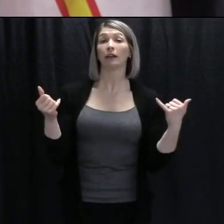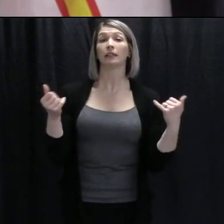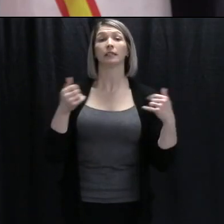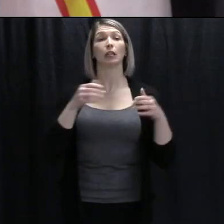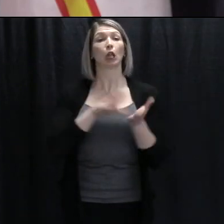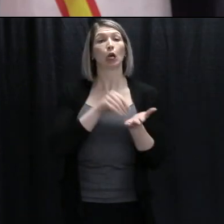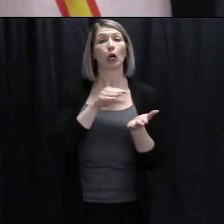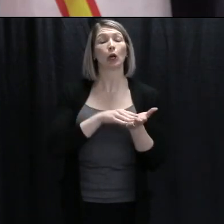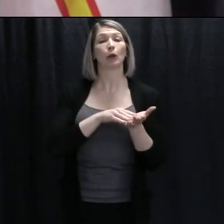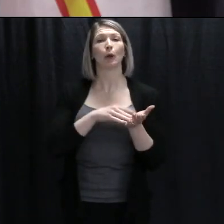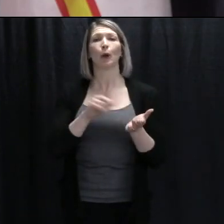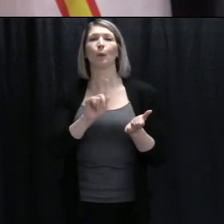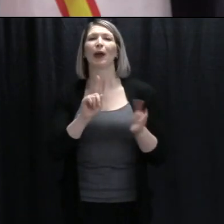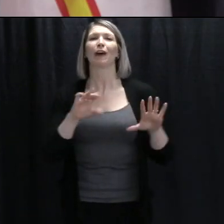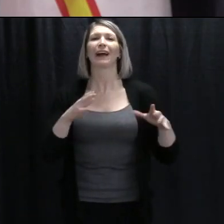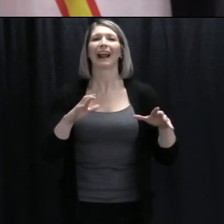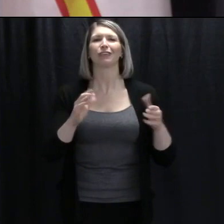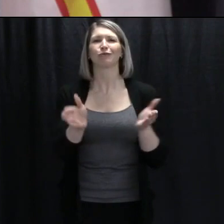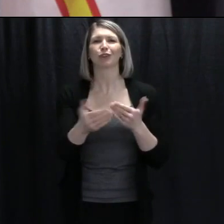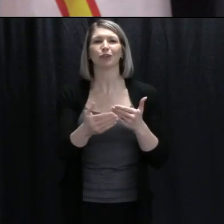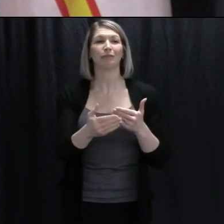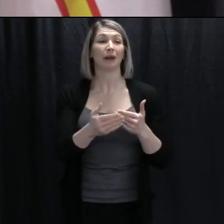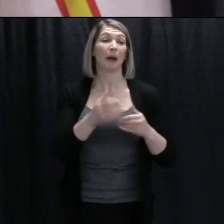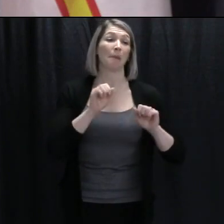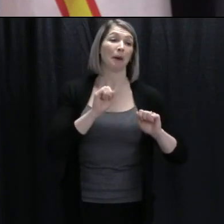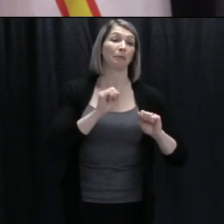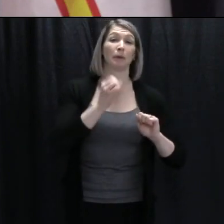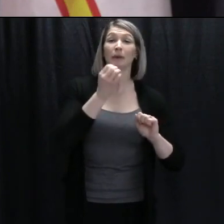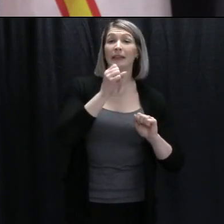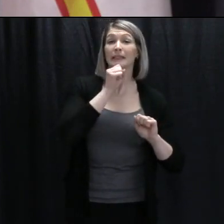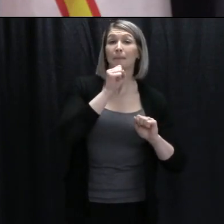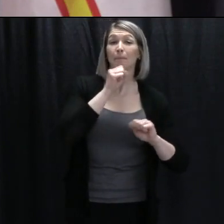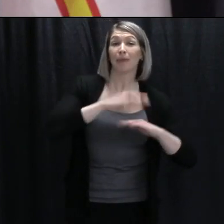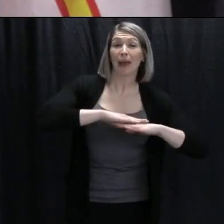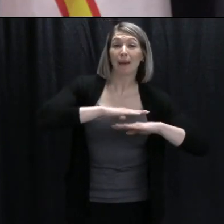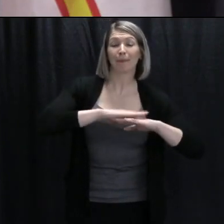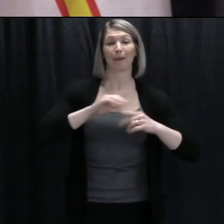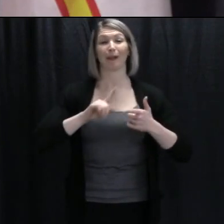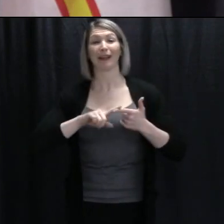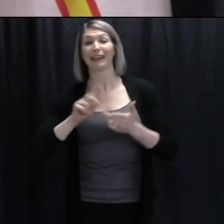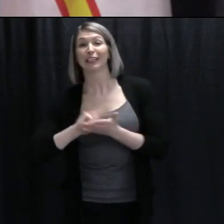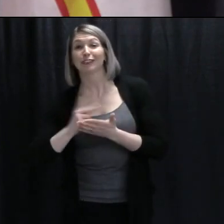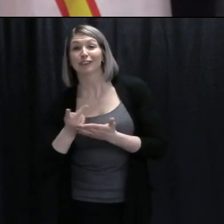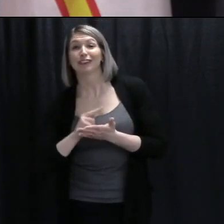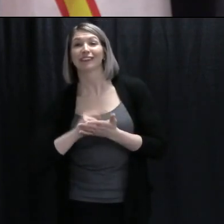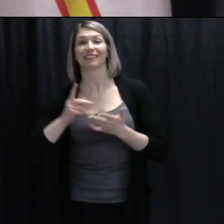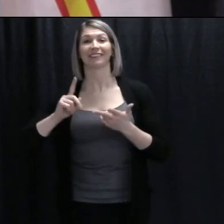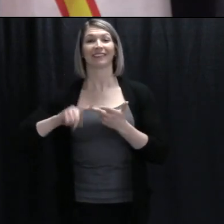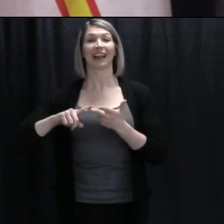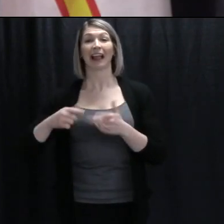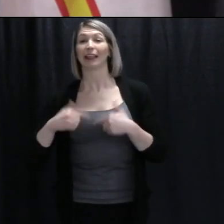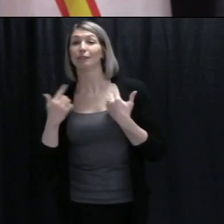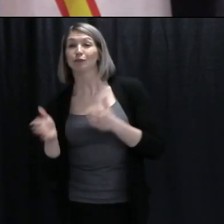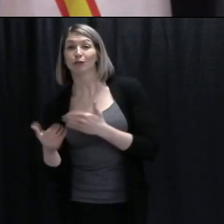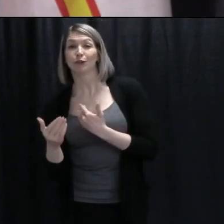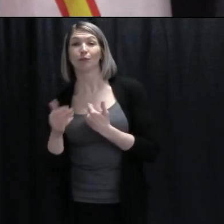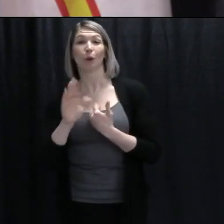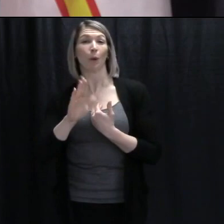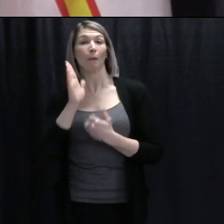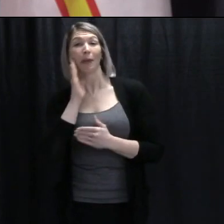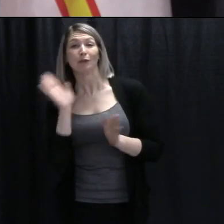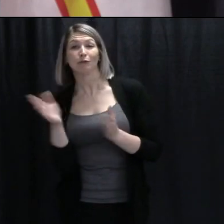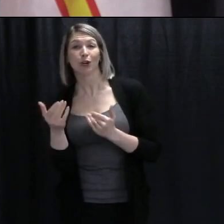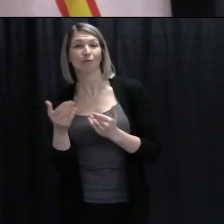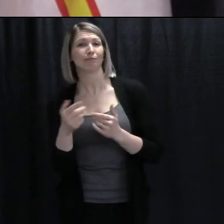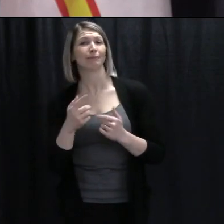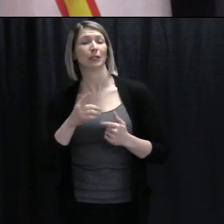bedroom, it could be in some other room in your house. But your classroom will change from what you've been used to for most of your life. But you will